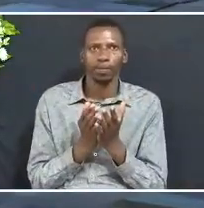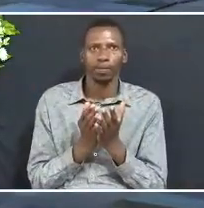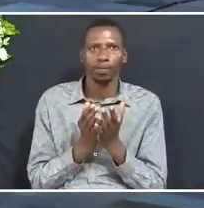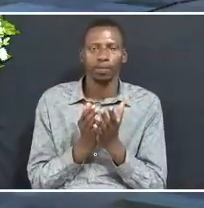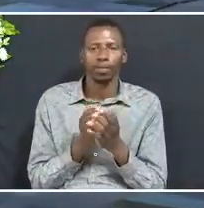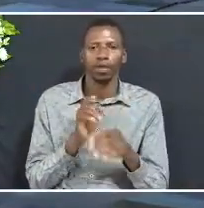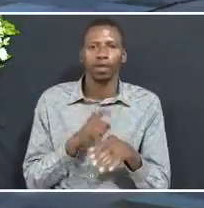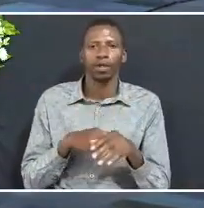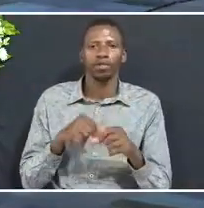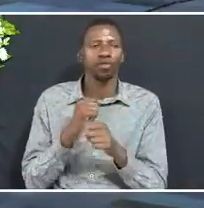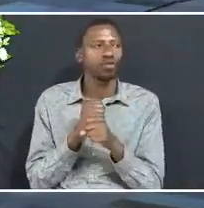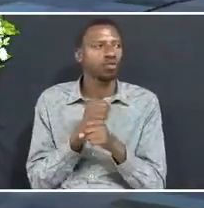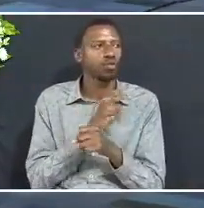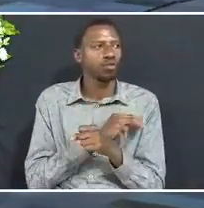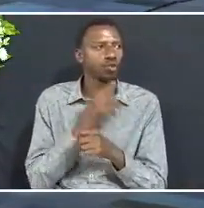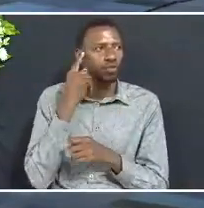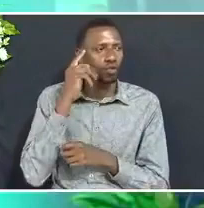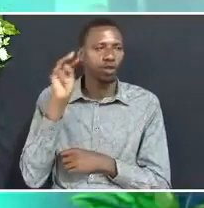as we do mission for him.